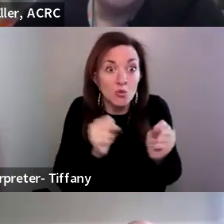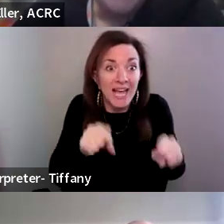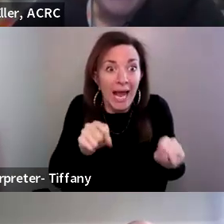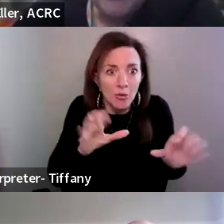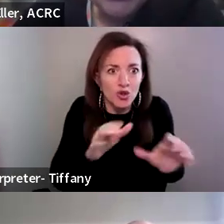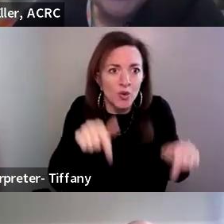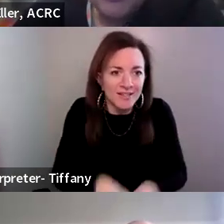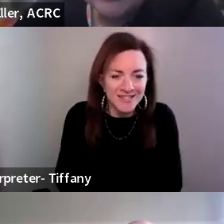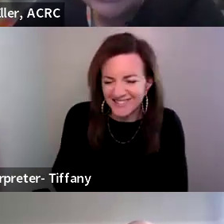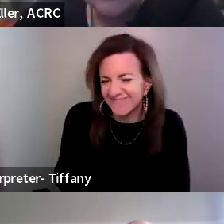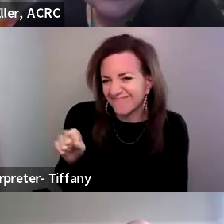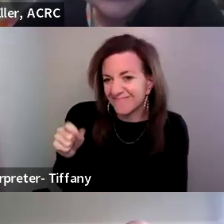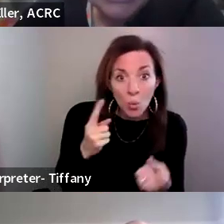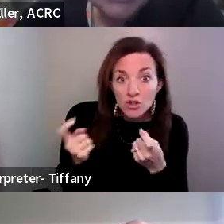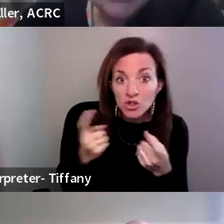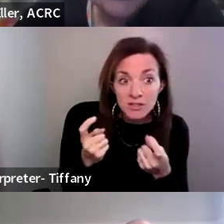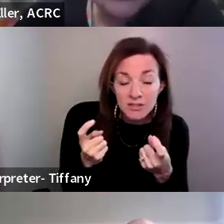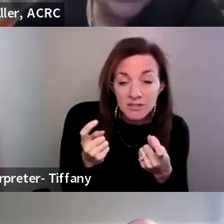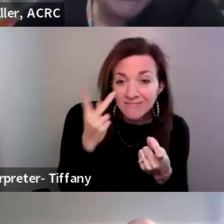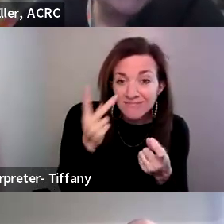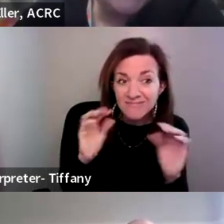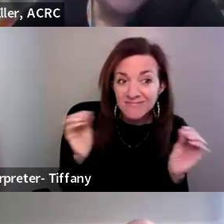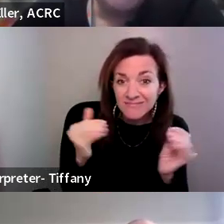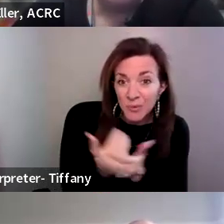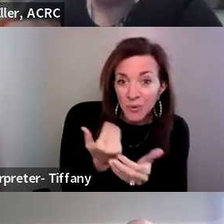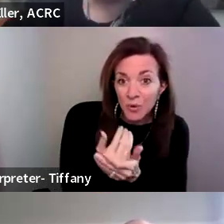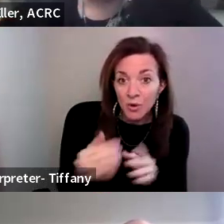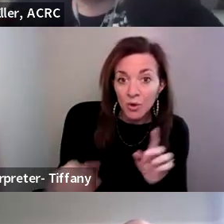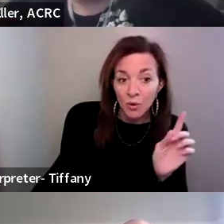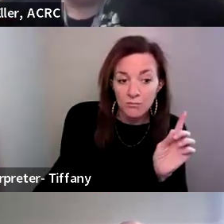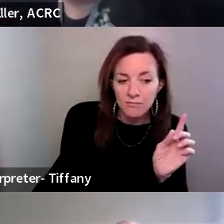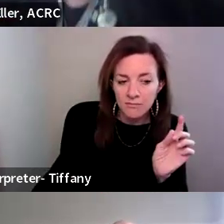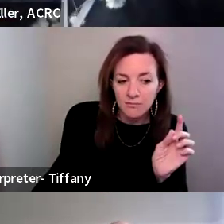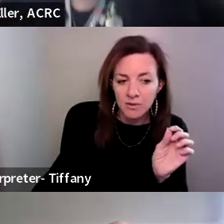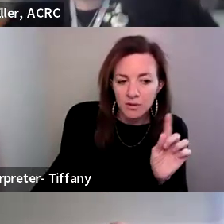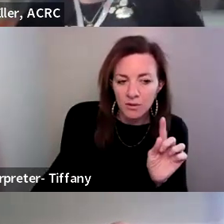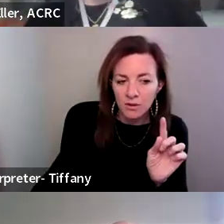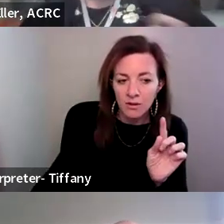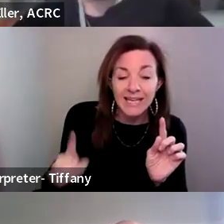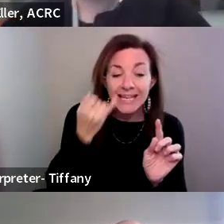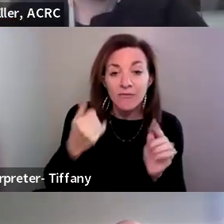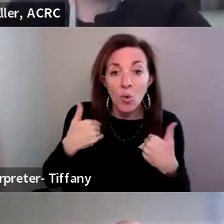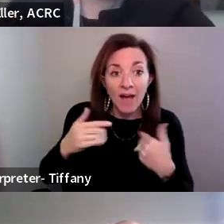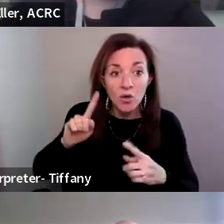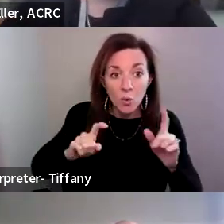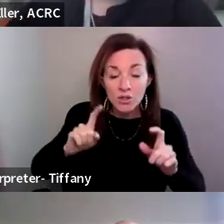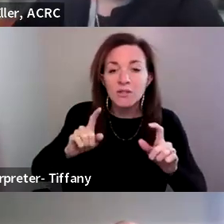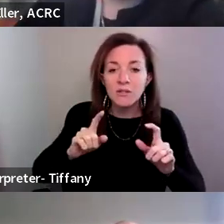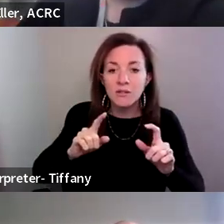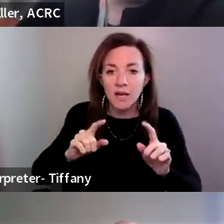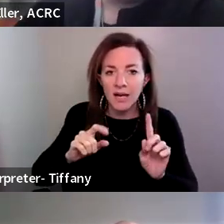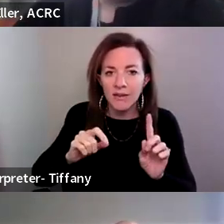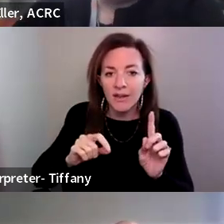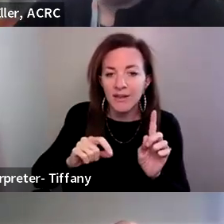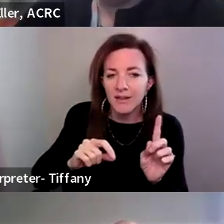Yeah. Any questions, folks? I don't see anything new in the chat, but if you do, like we said, just go ahead and put it in there for Carol, or Carol, maybe if you want to put